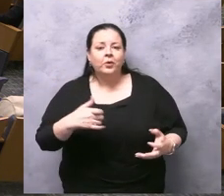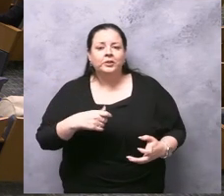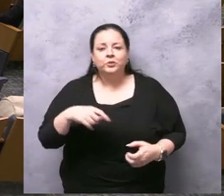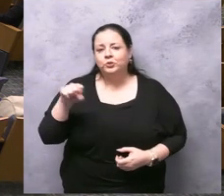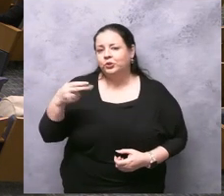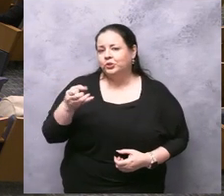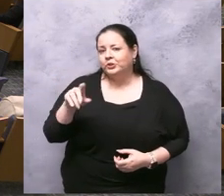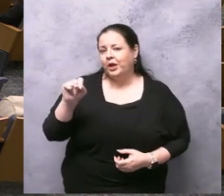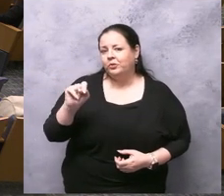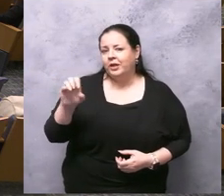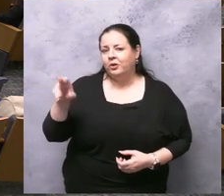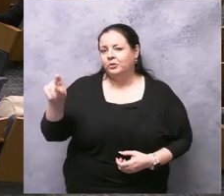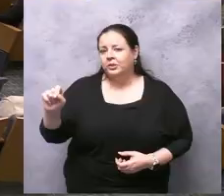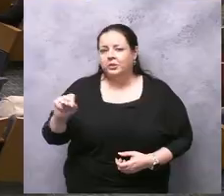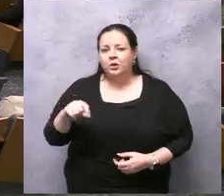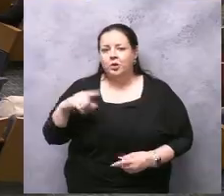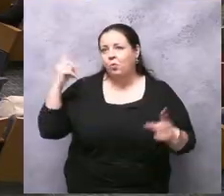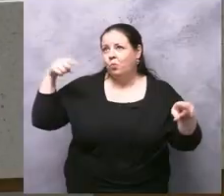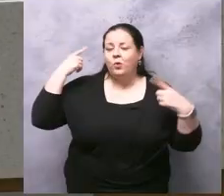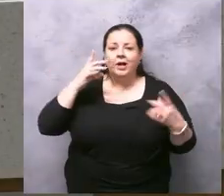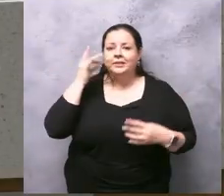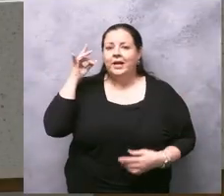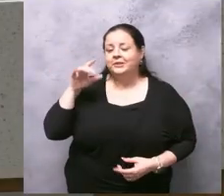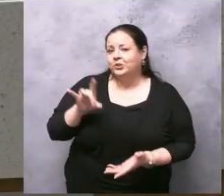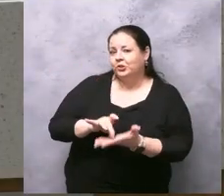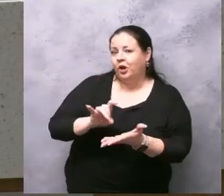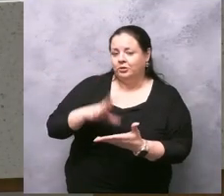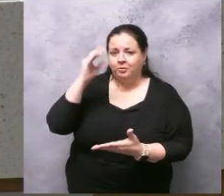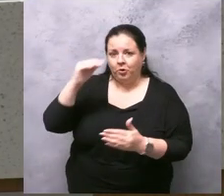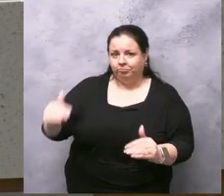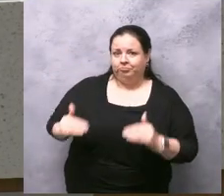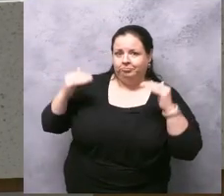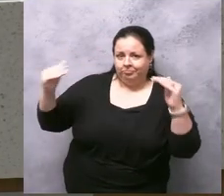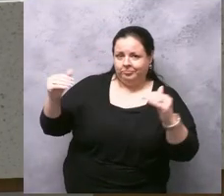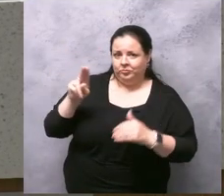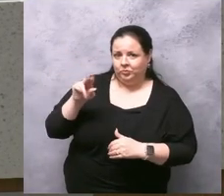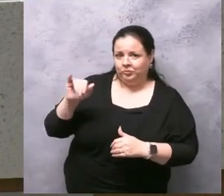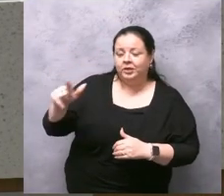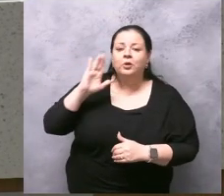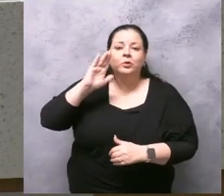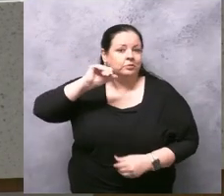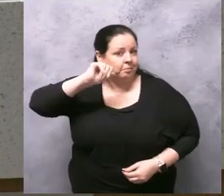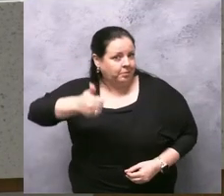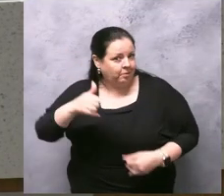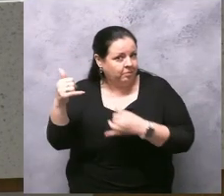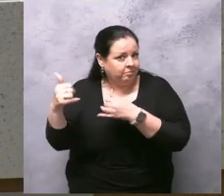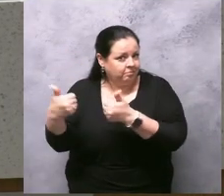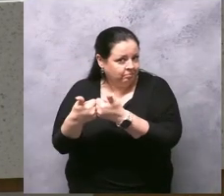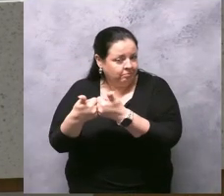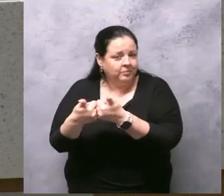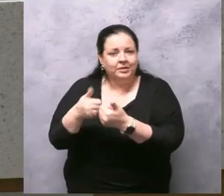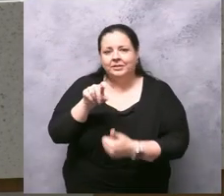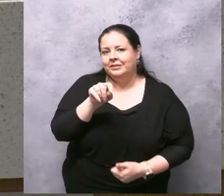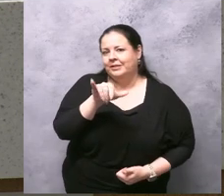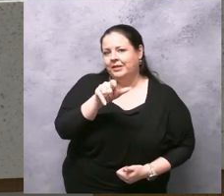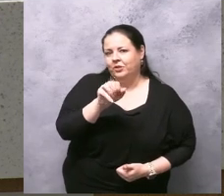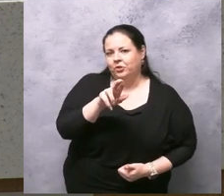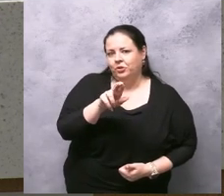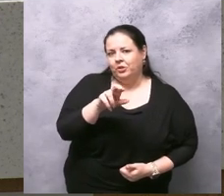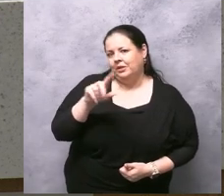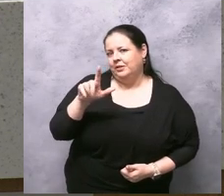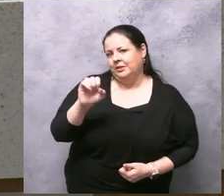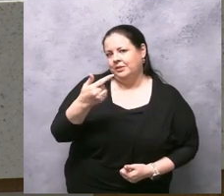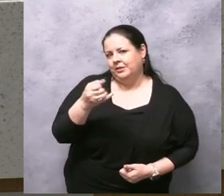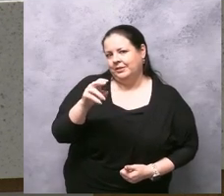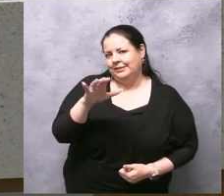to the Cywoods Wildcats soccer. The boys are advancing in UIL, and they will play tomorrow in against Tyler Legacy in Round Rock. And so I just